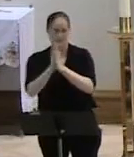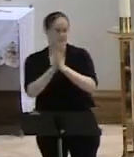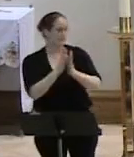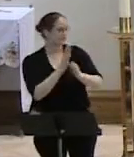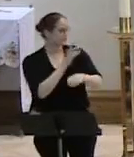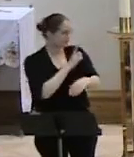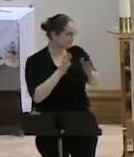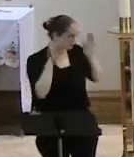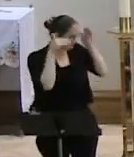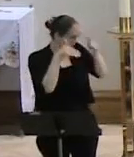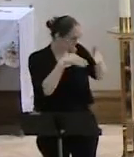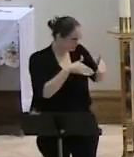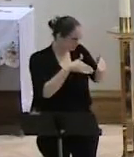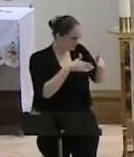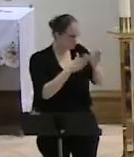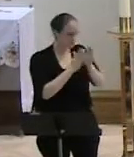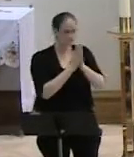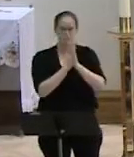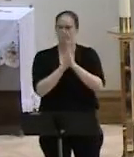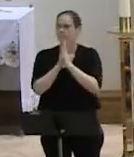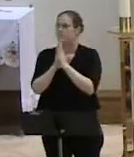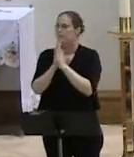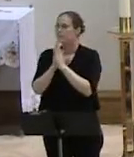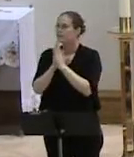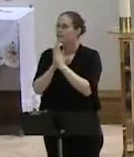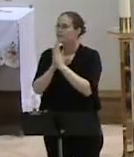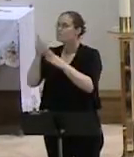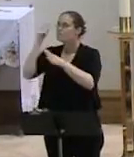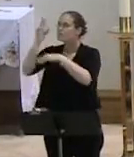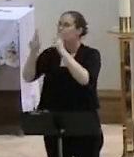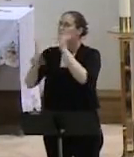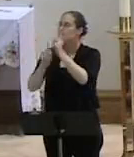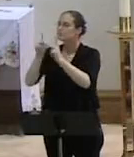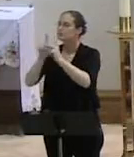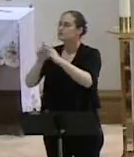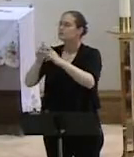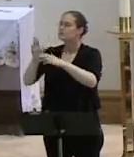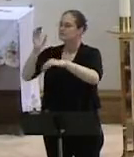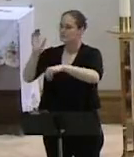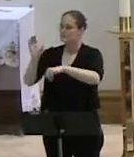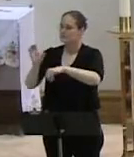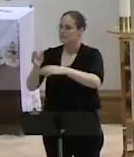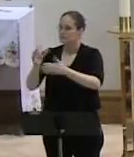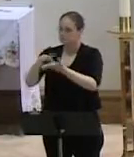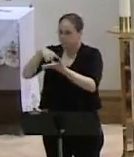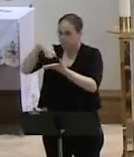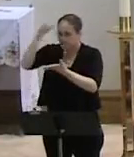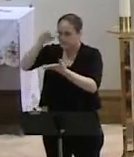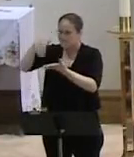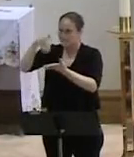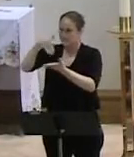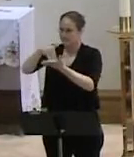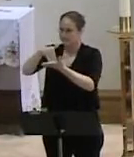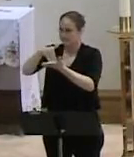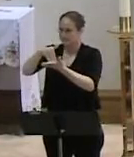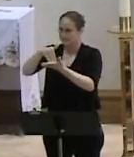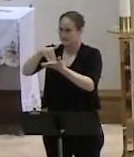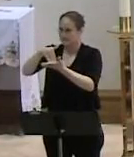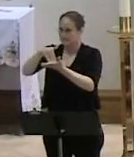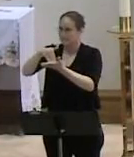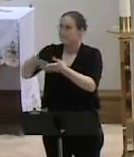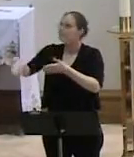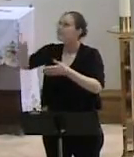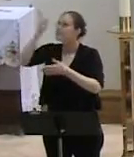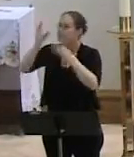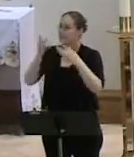prayer. For those who are responsible for the building of our St. Mary's Chapel and Learning Resource Center, may